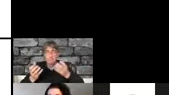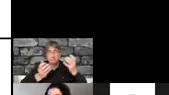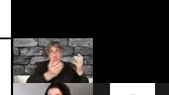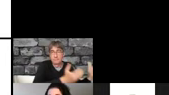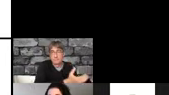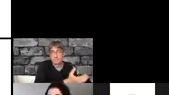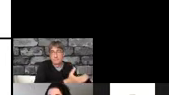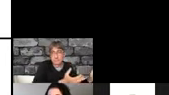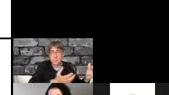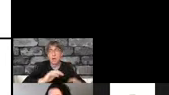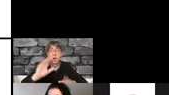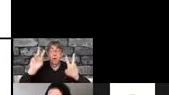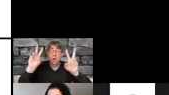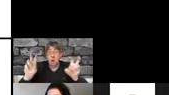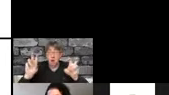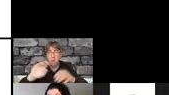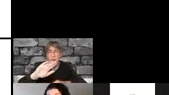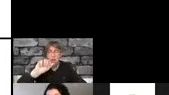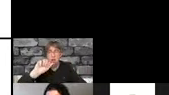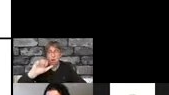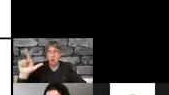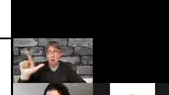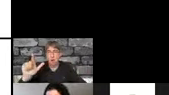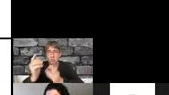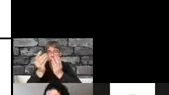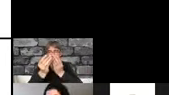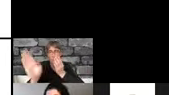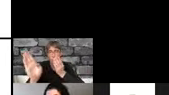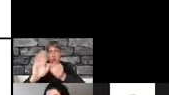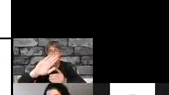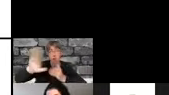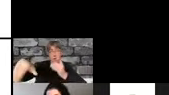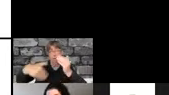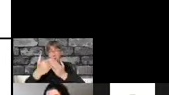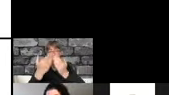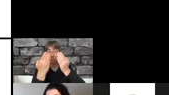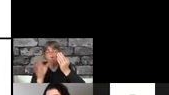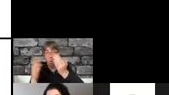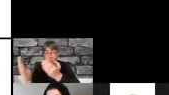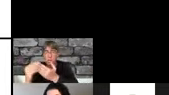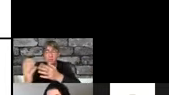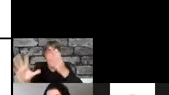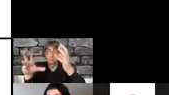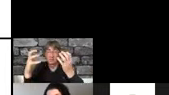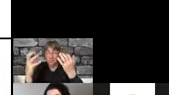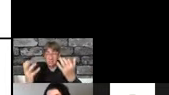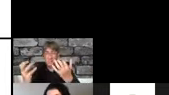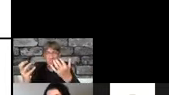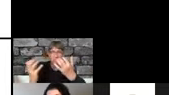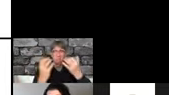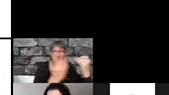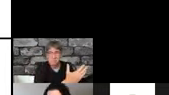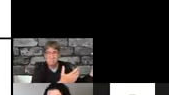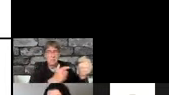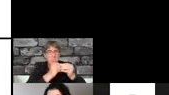door boarding, is that we can dramatically speed up the amount of time that our vehicles spend at each stop